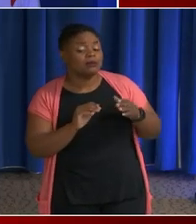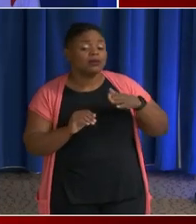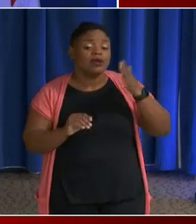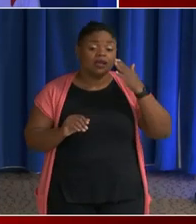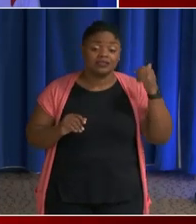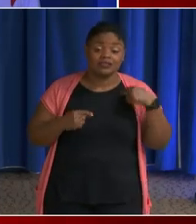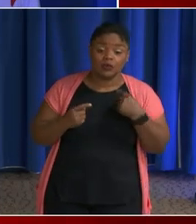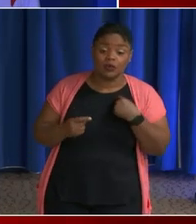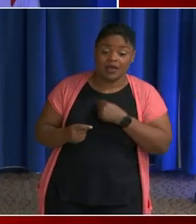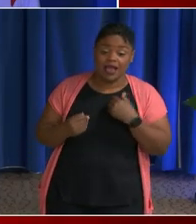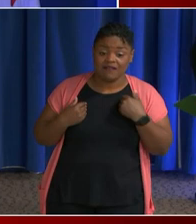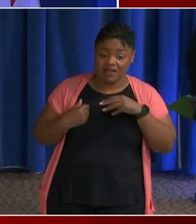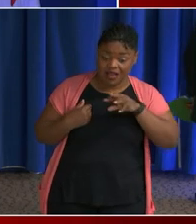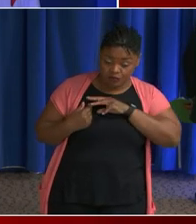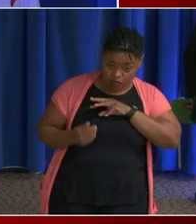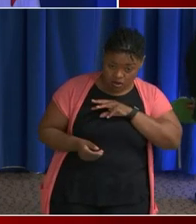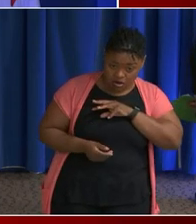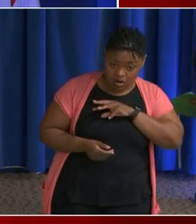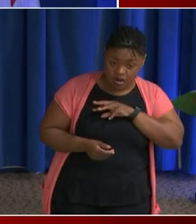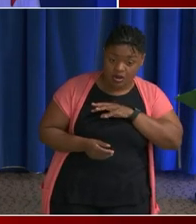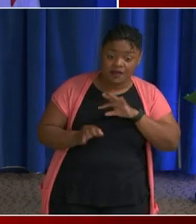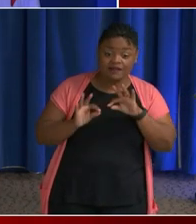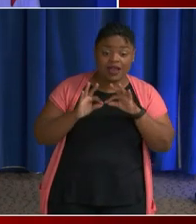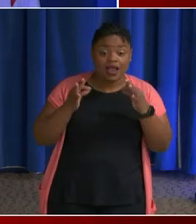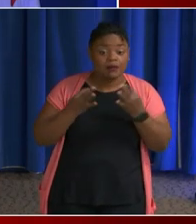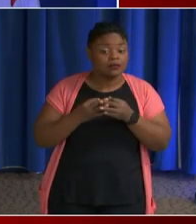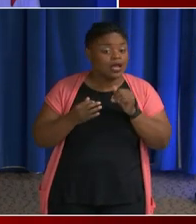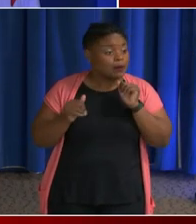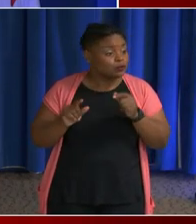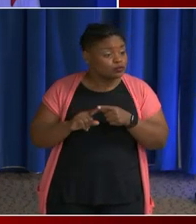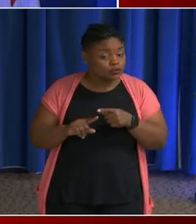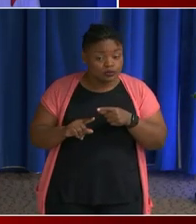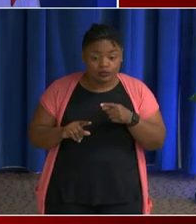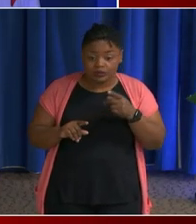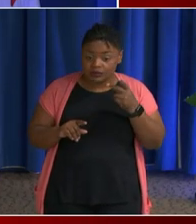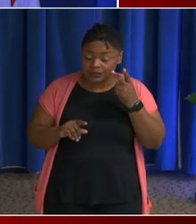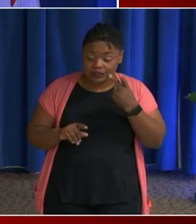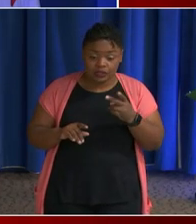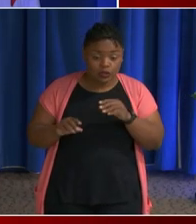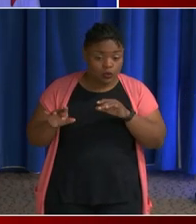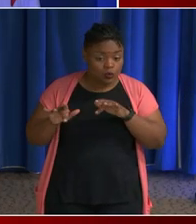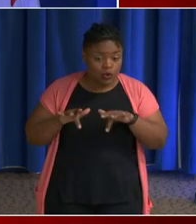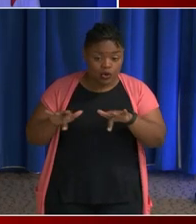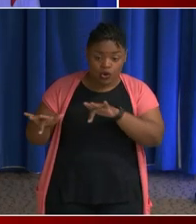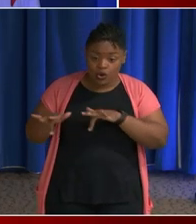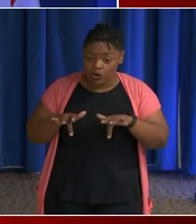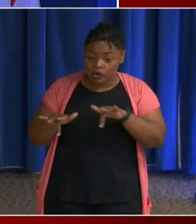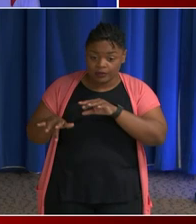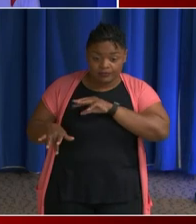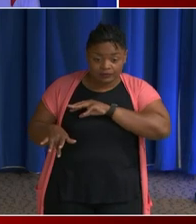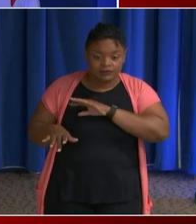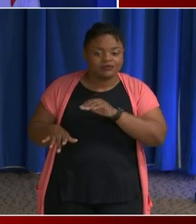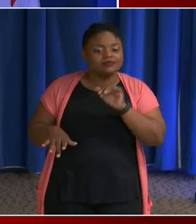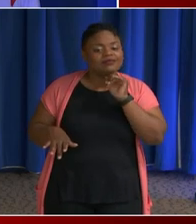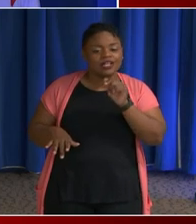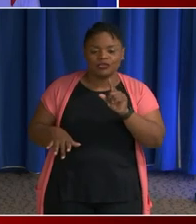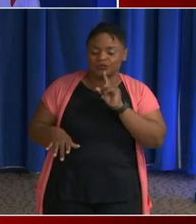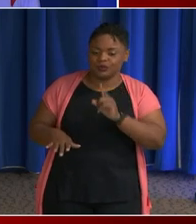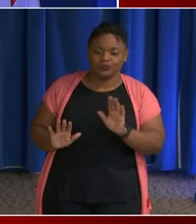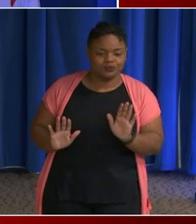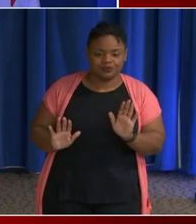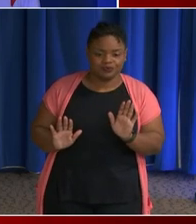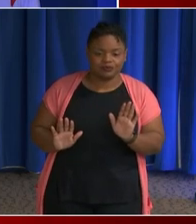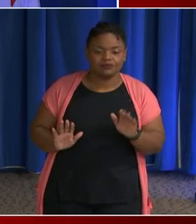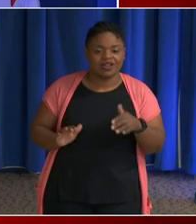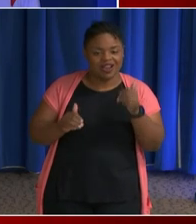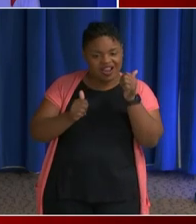body-worn cameras, that families have not been able to review body-worn camera. That is just not true. In every instance where there